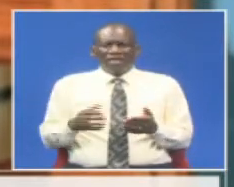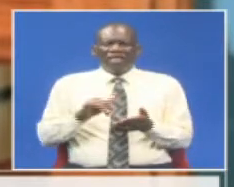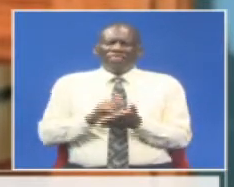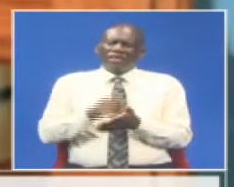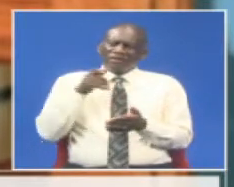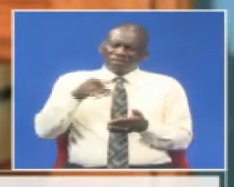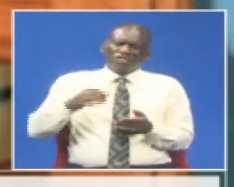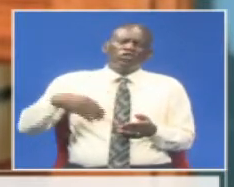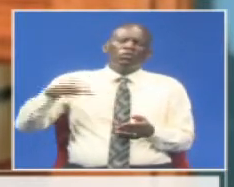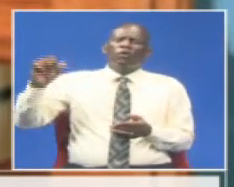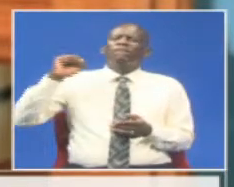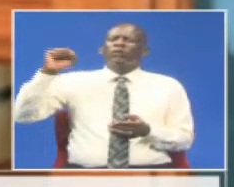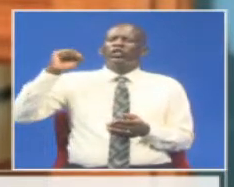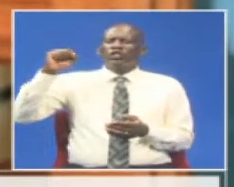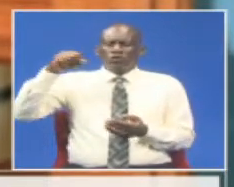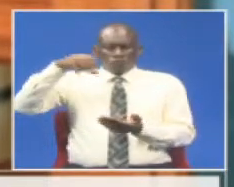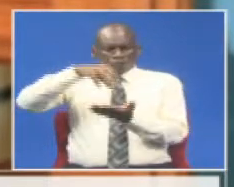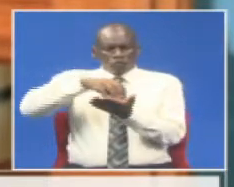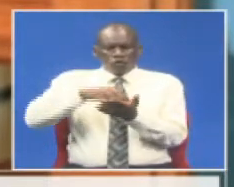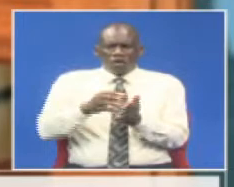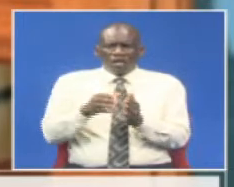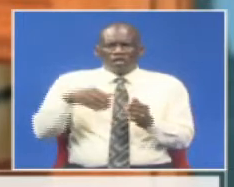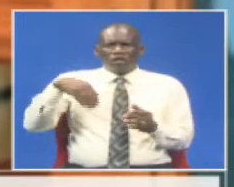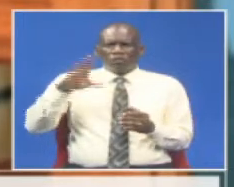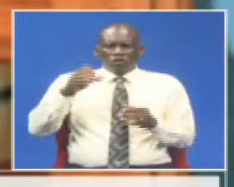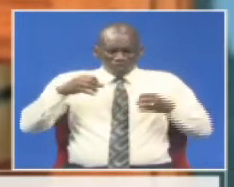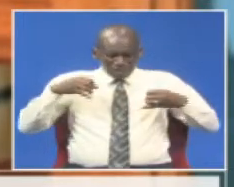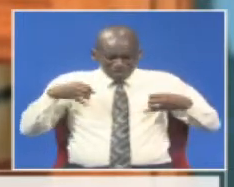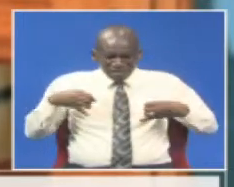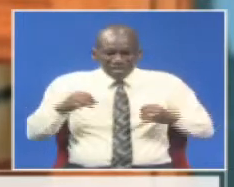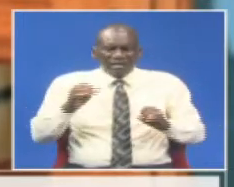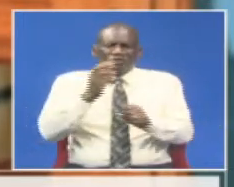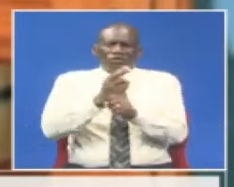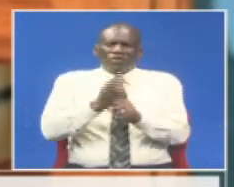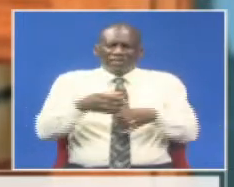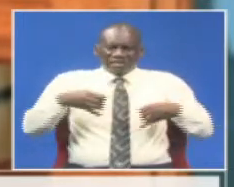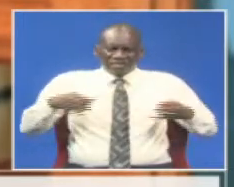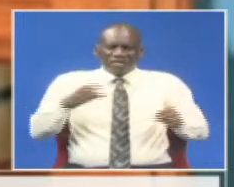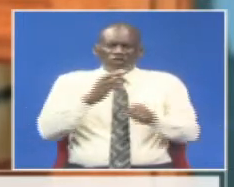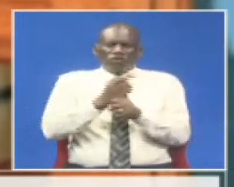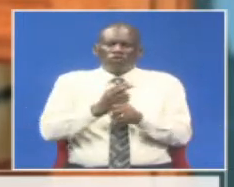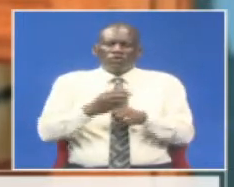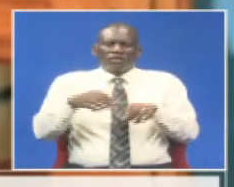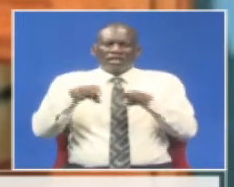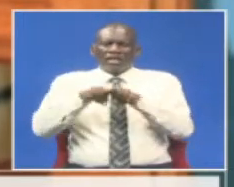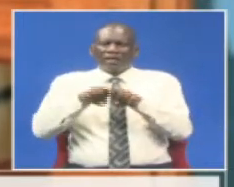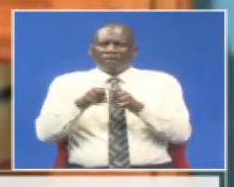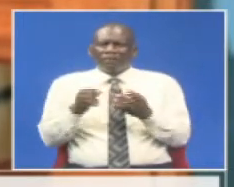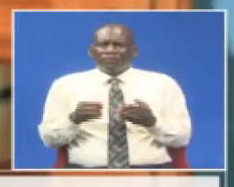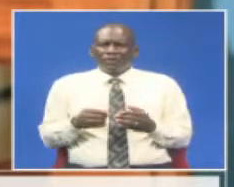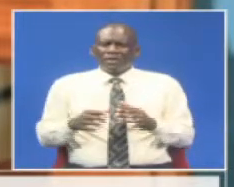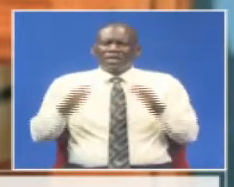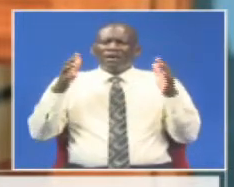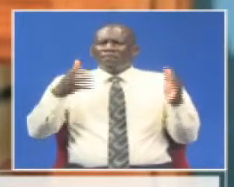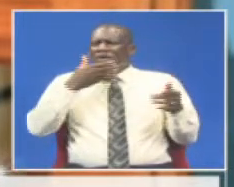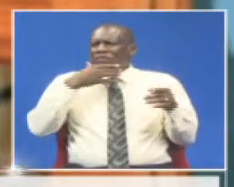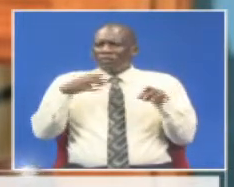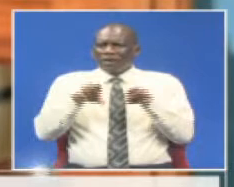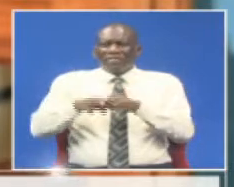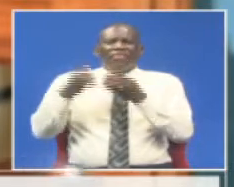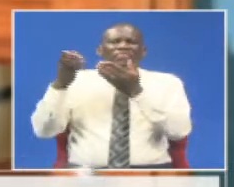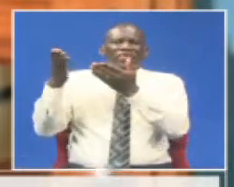political posturing, it is more an attempt to use a kind of like a big brother out